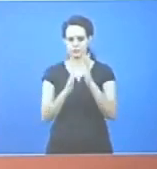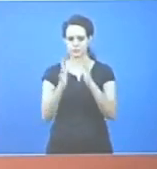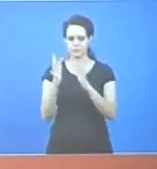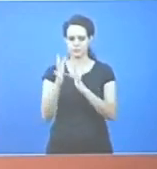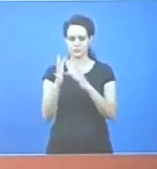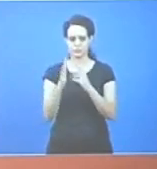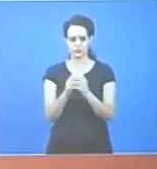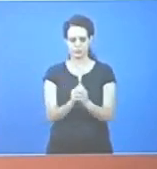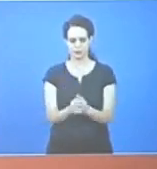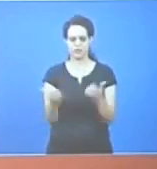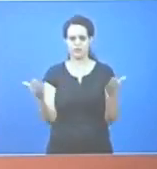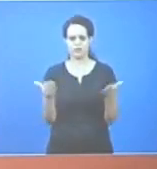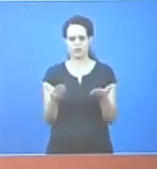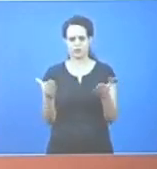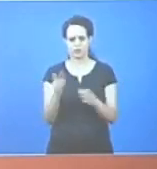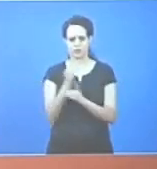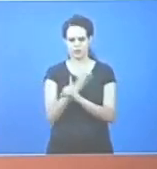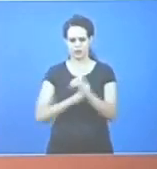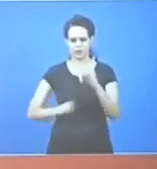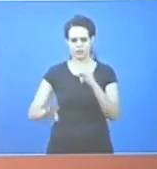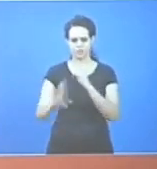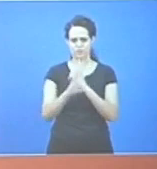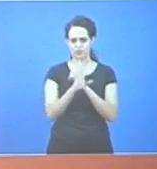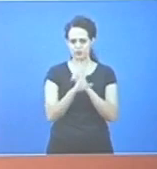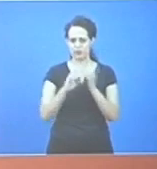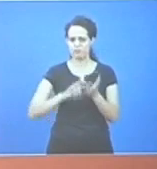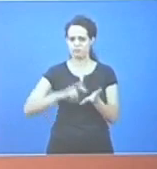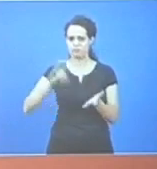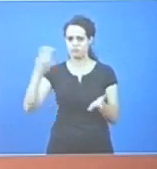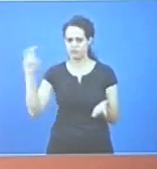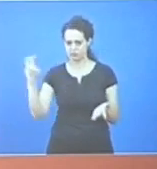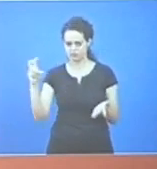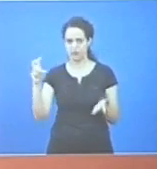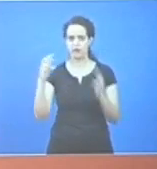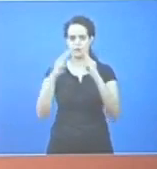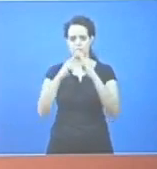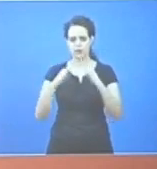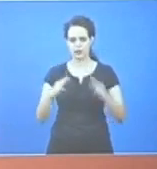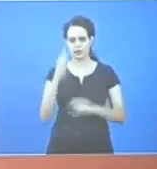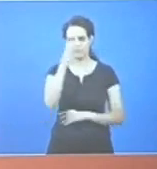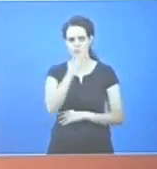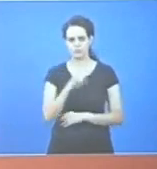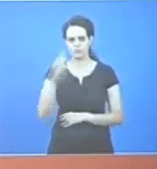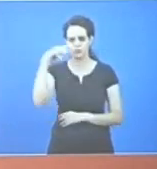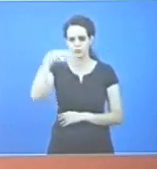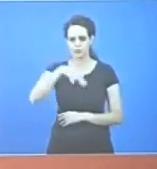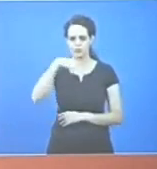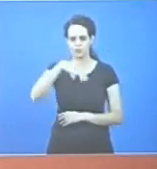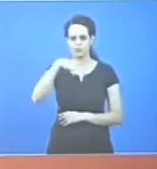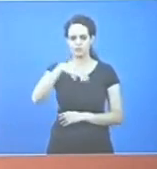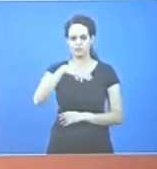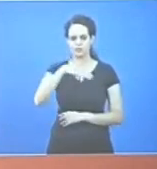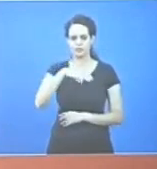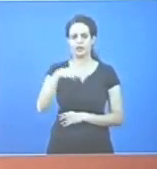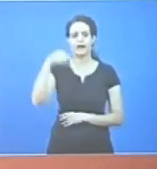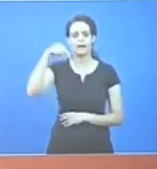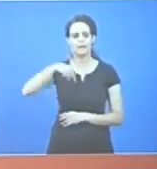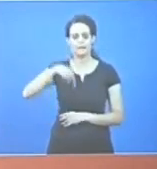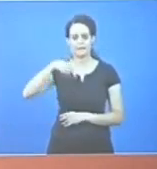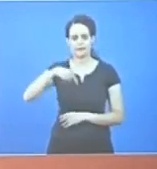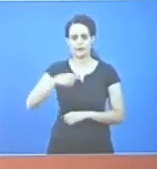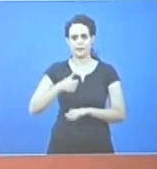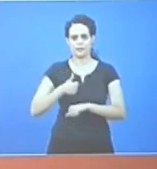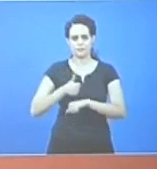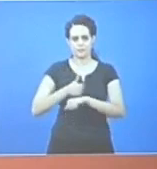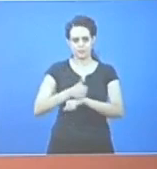Jesus. Sunday School teaching transmitted from Manahim of the Espírito Santo in the city